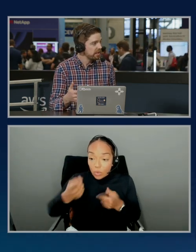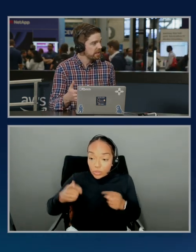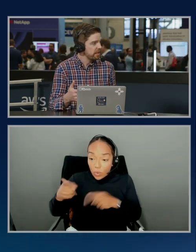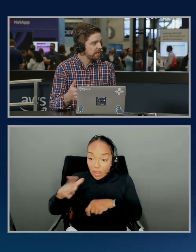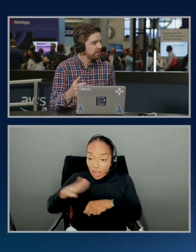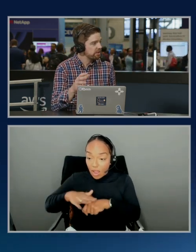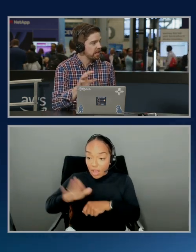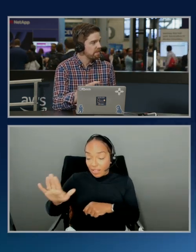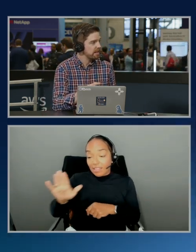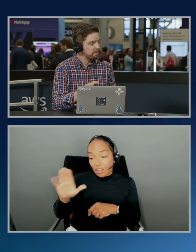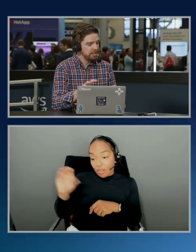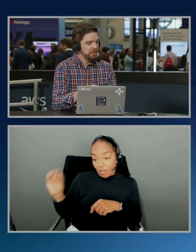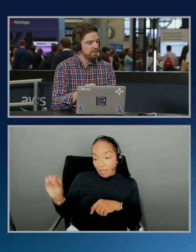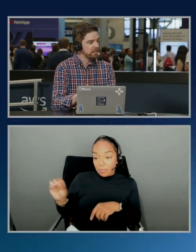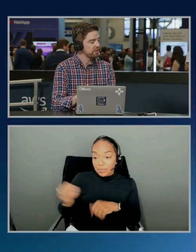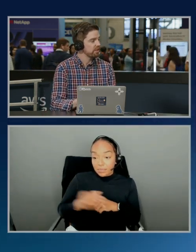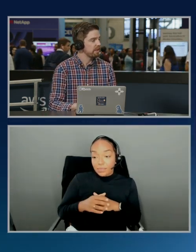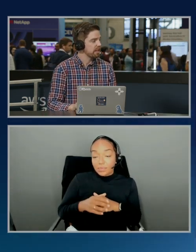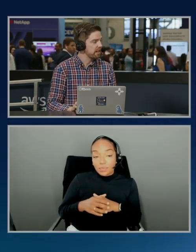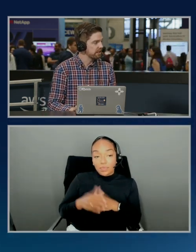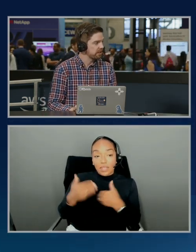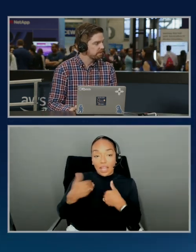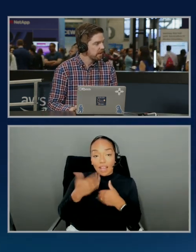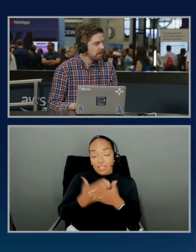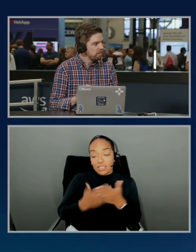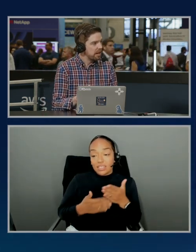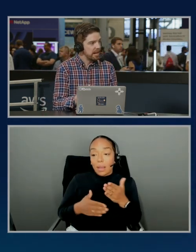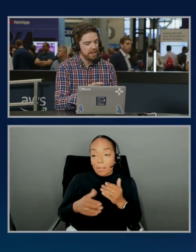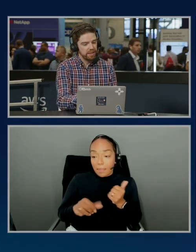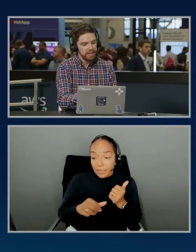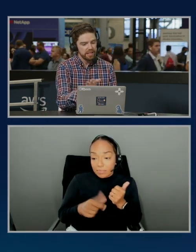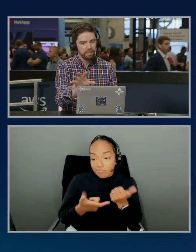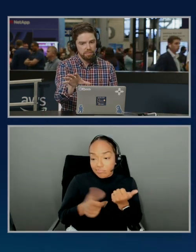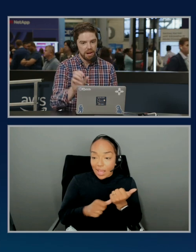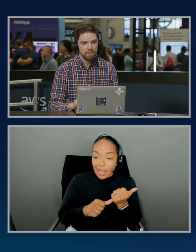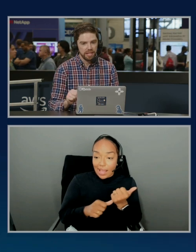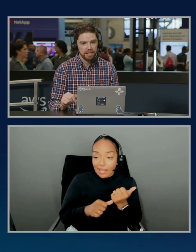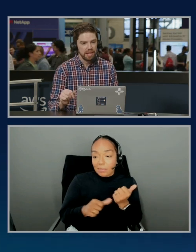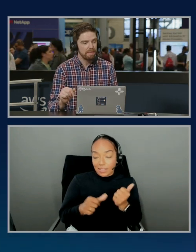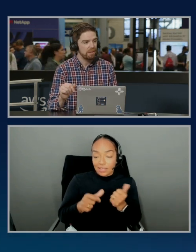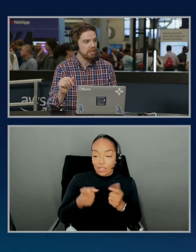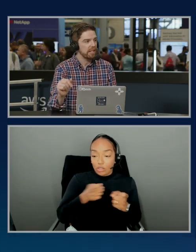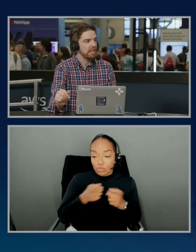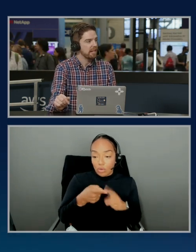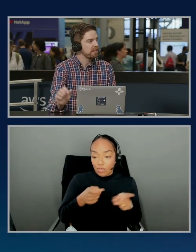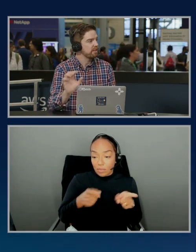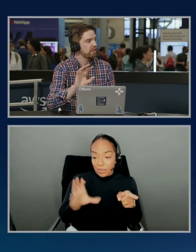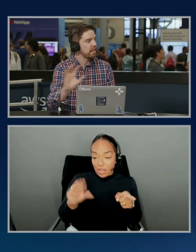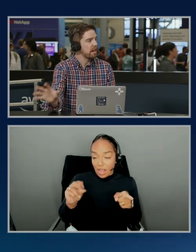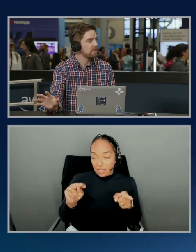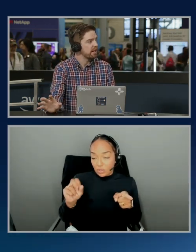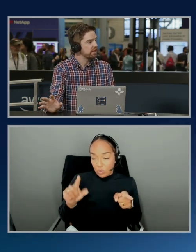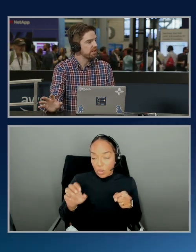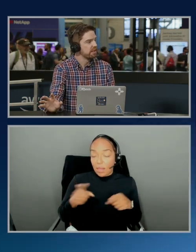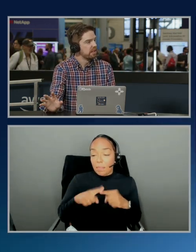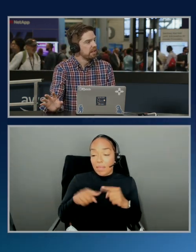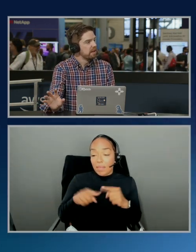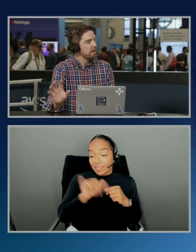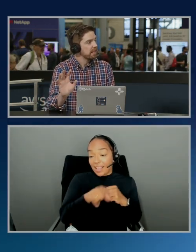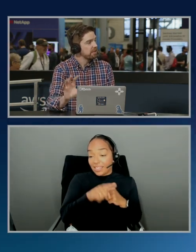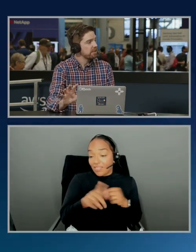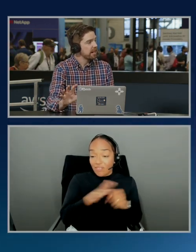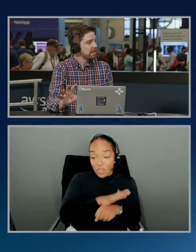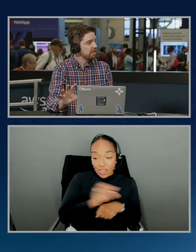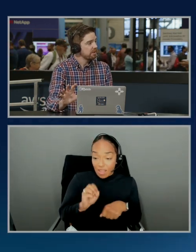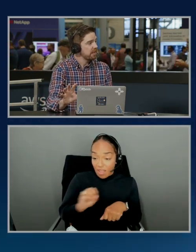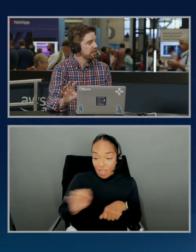enable this and do some administrative controls from the console. But this property, this hub that we're looking at here, is fully off console,